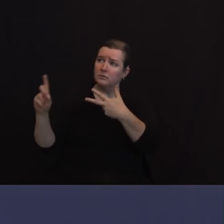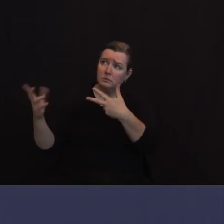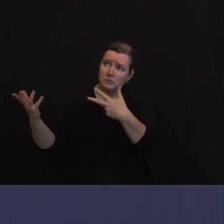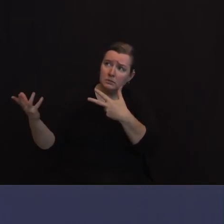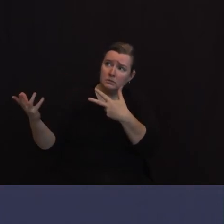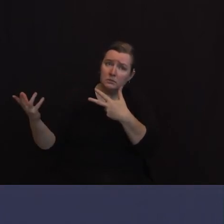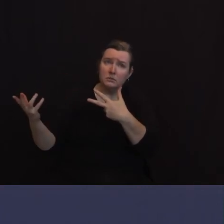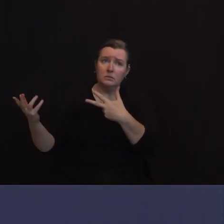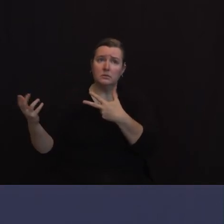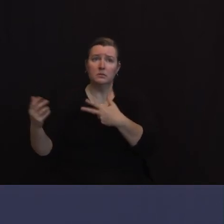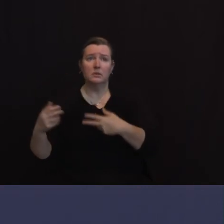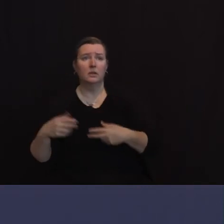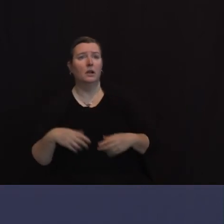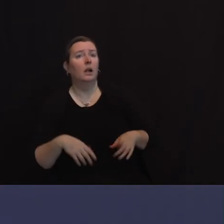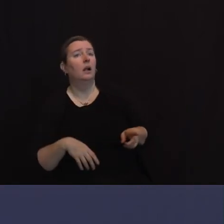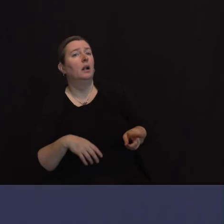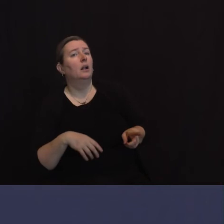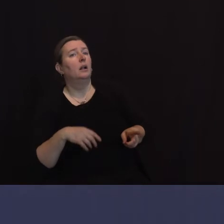okay.